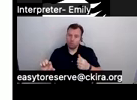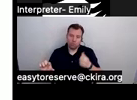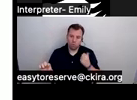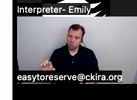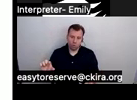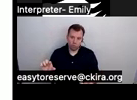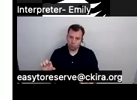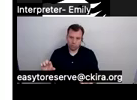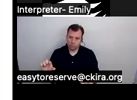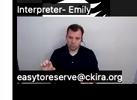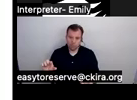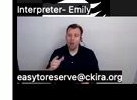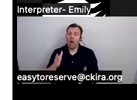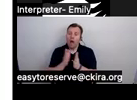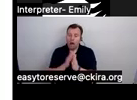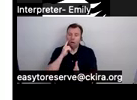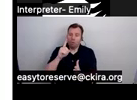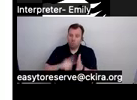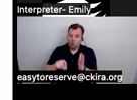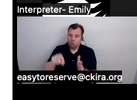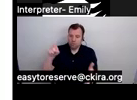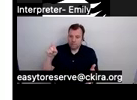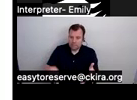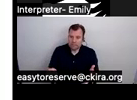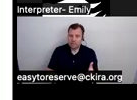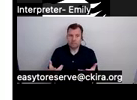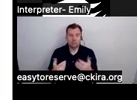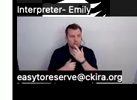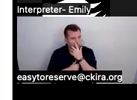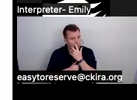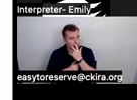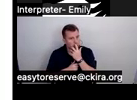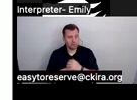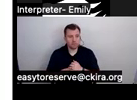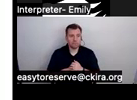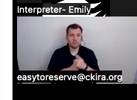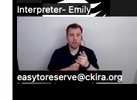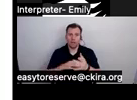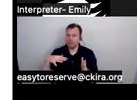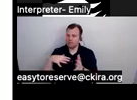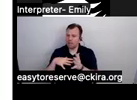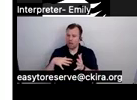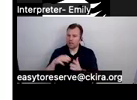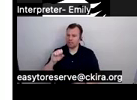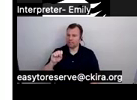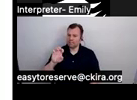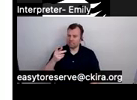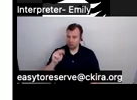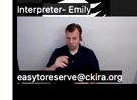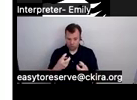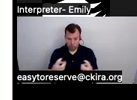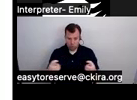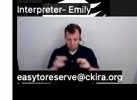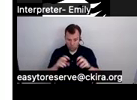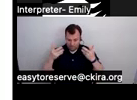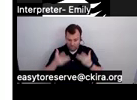Okay, so after the study section, what'll happen? Well, normally what'll happen is within a couple of days after that study section, you'll get an